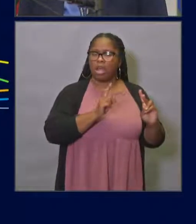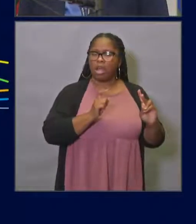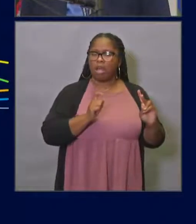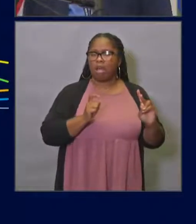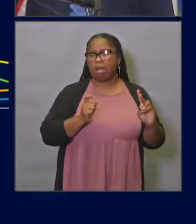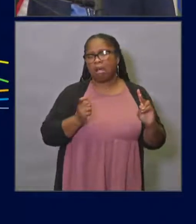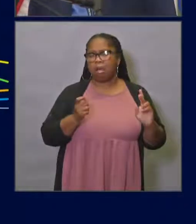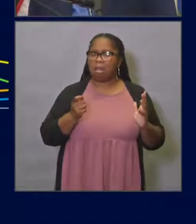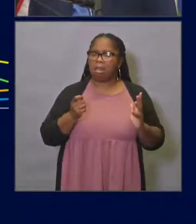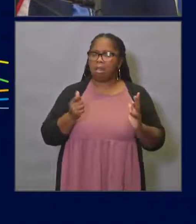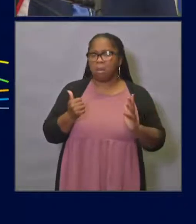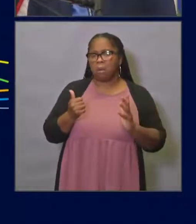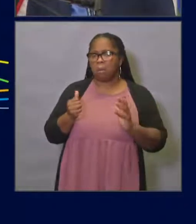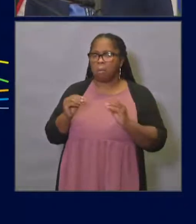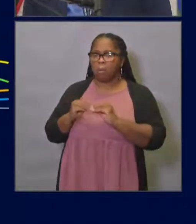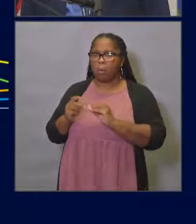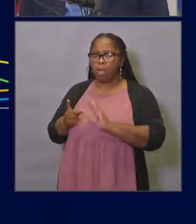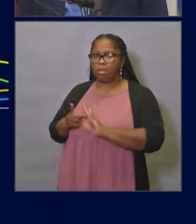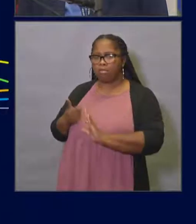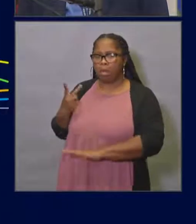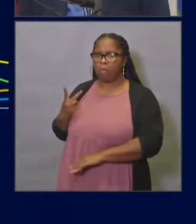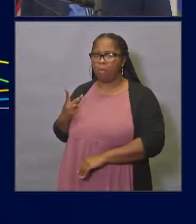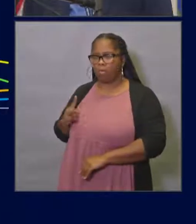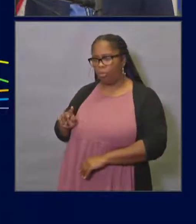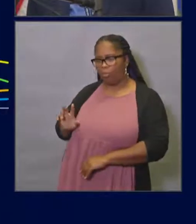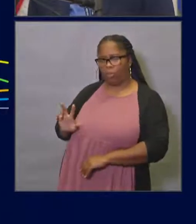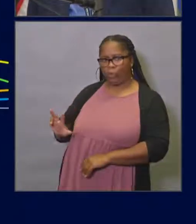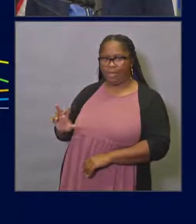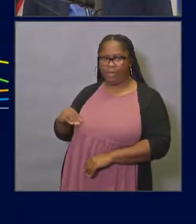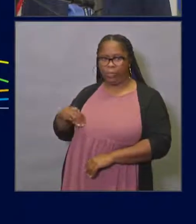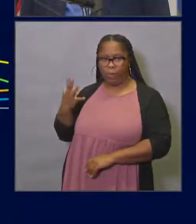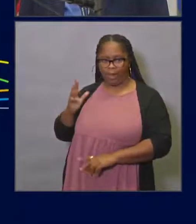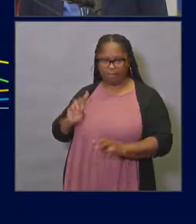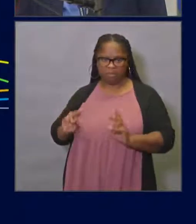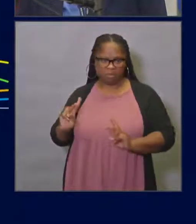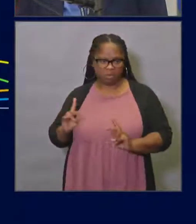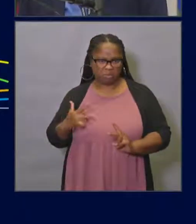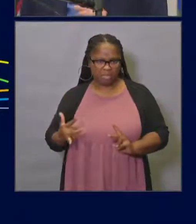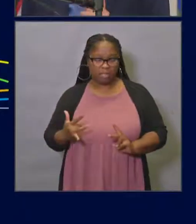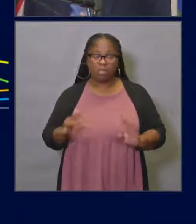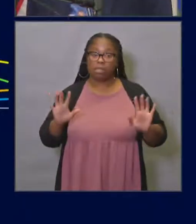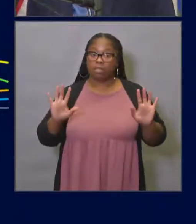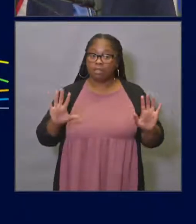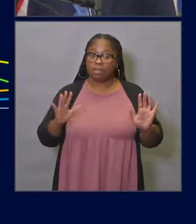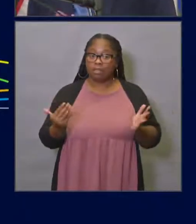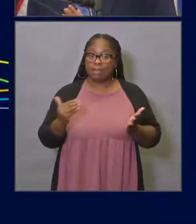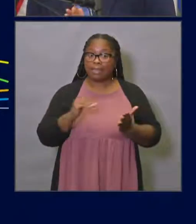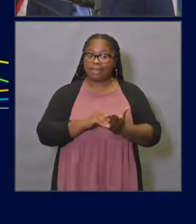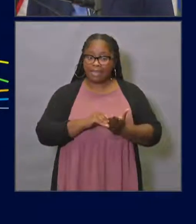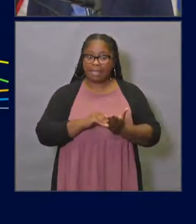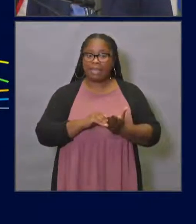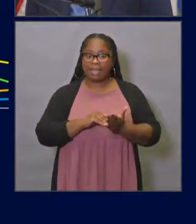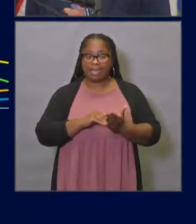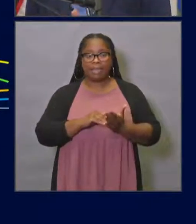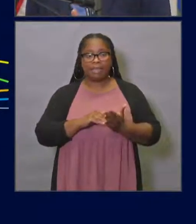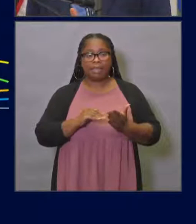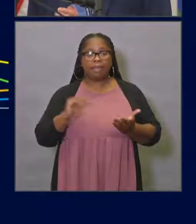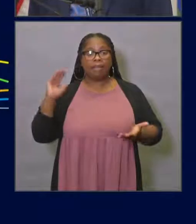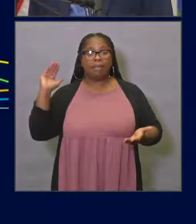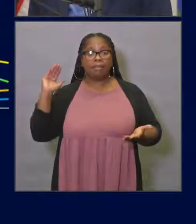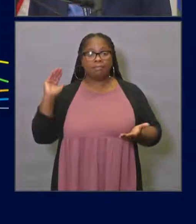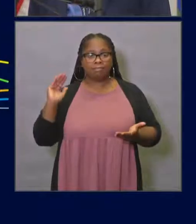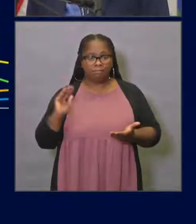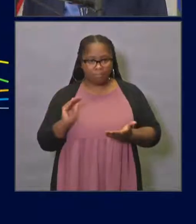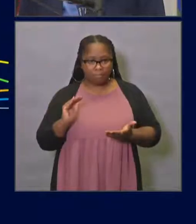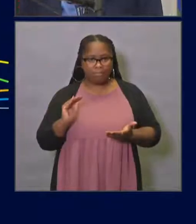rate for white residents at 3 hospitalizations per 100,000 people. Again, a slight decline and